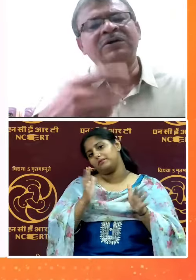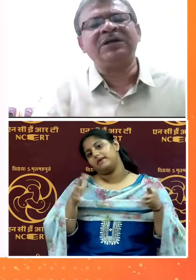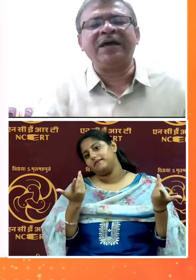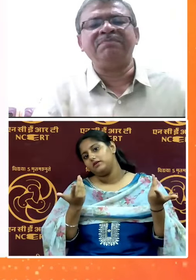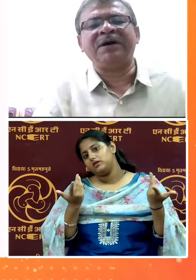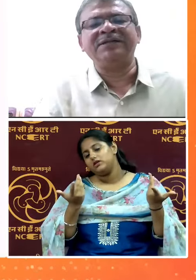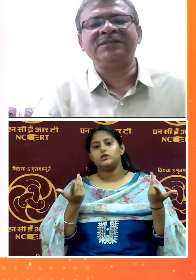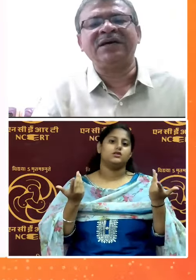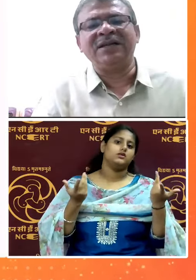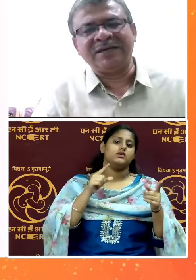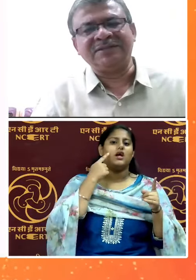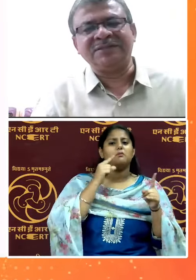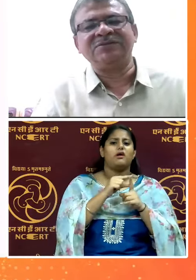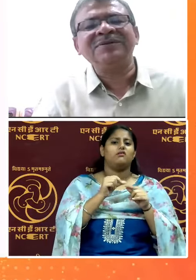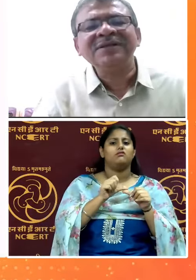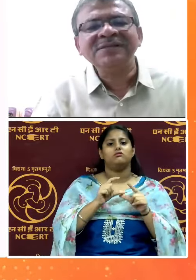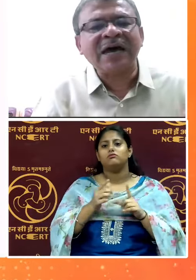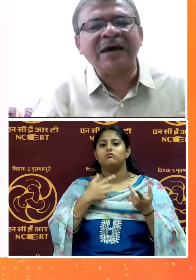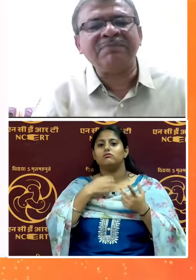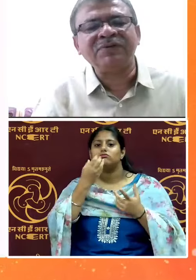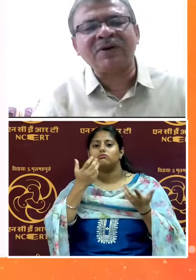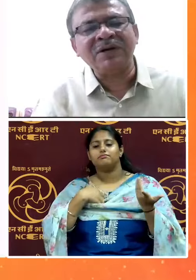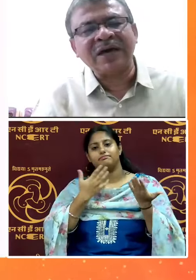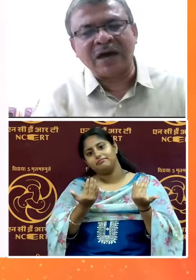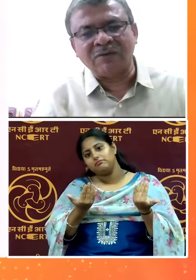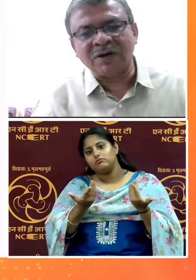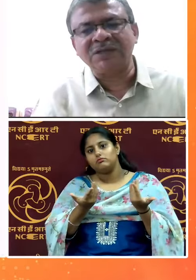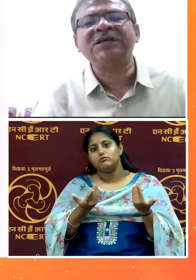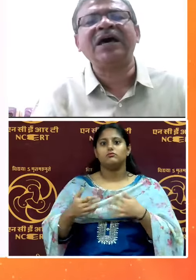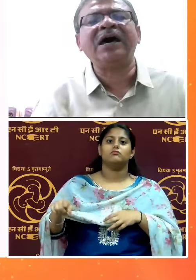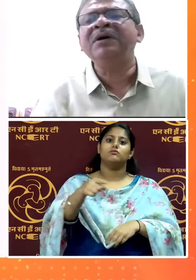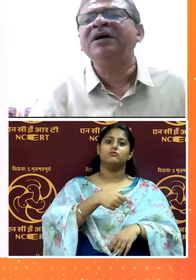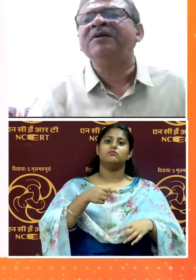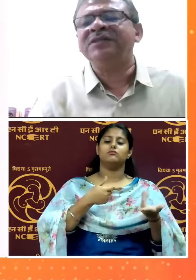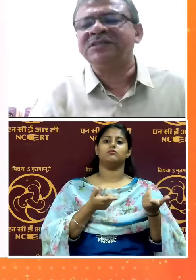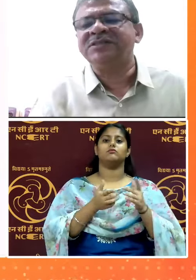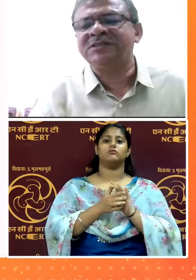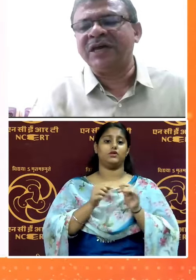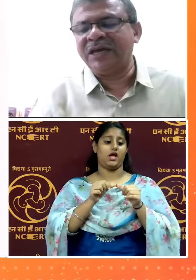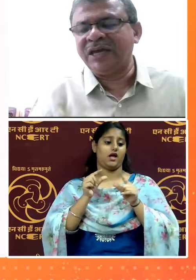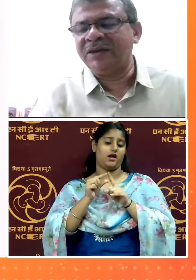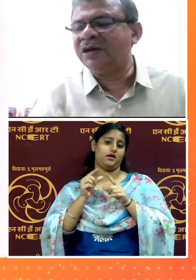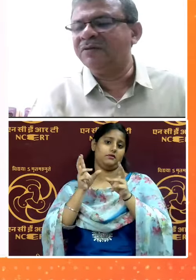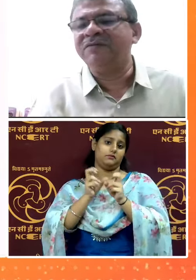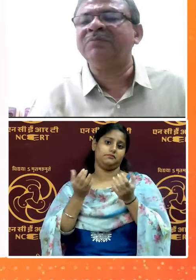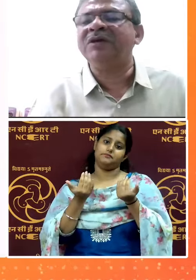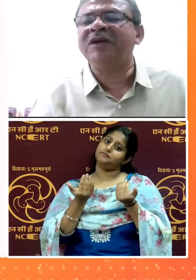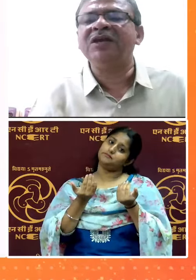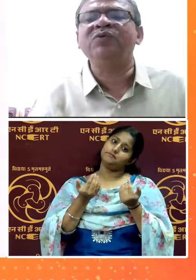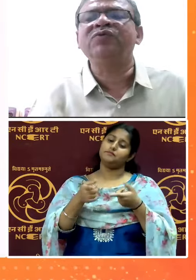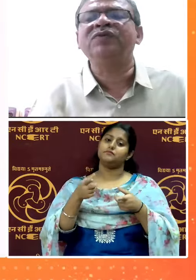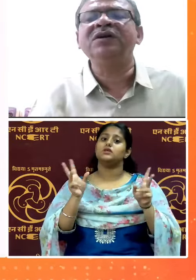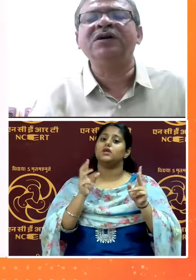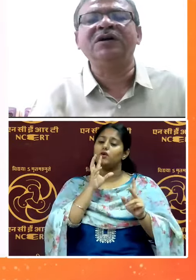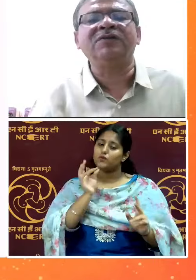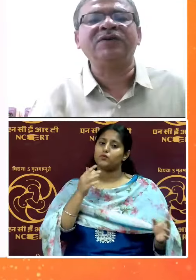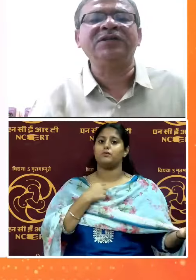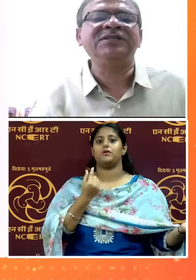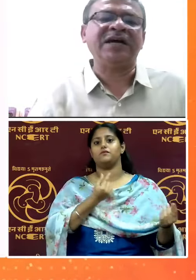or on iPads like this. So this app is called Avas app, which is again will be very